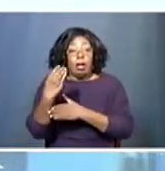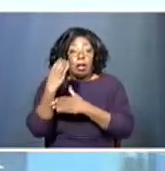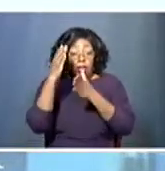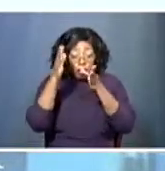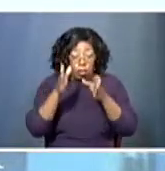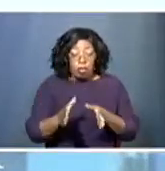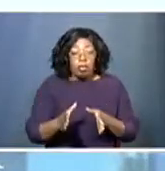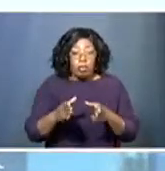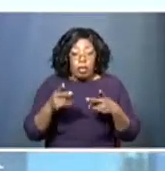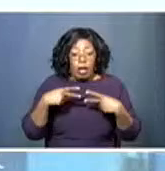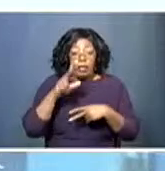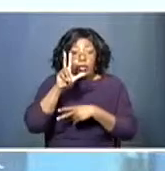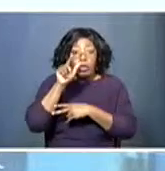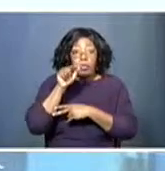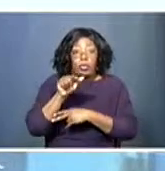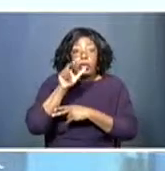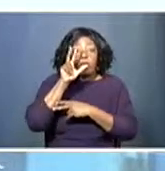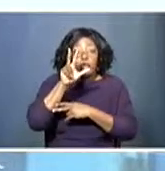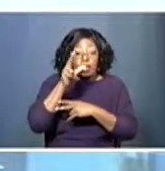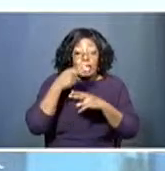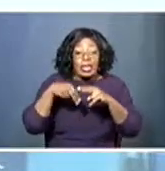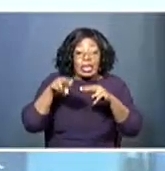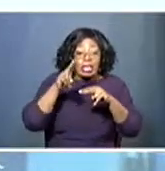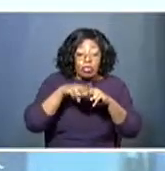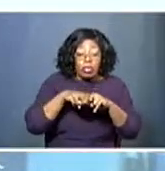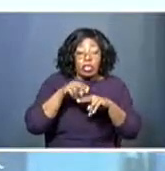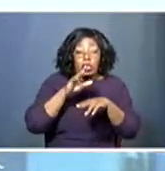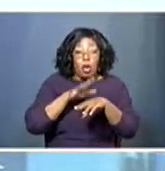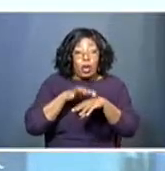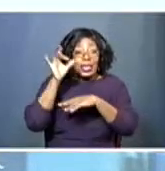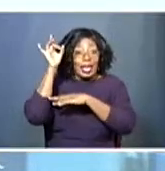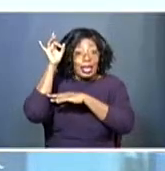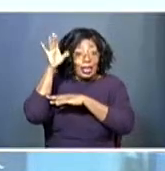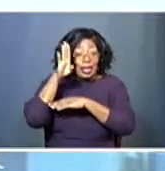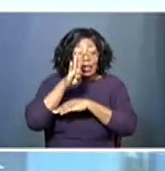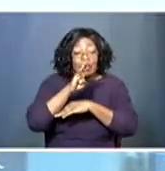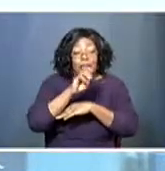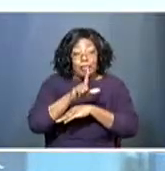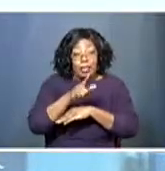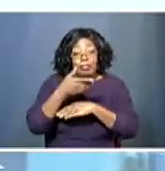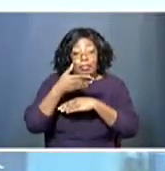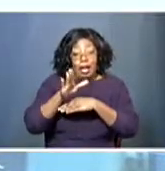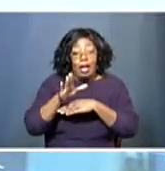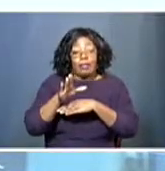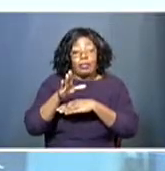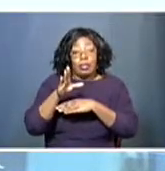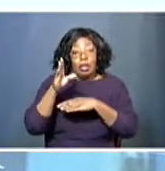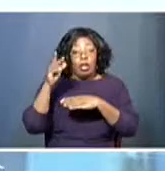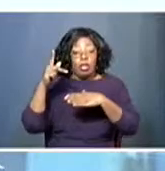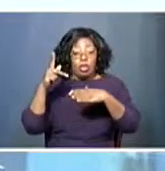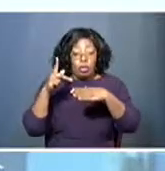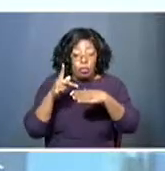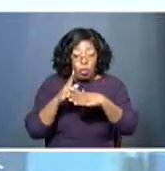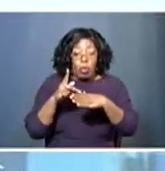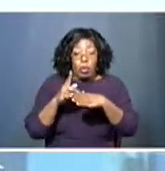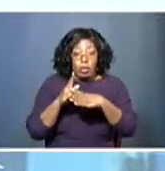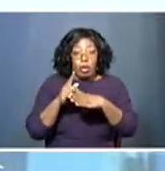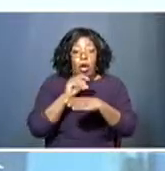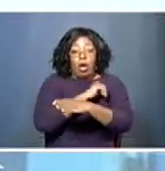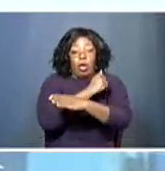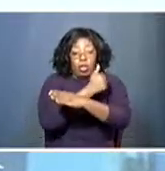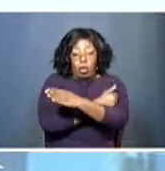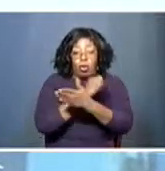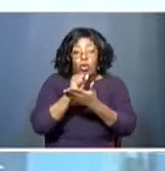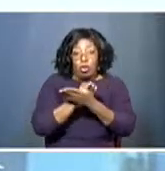will be hit with a 3.3% increase on their power bills following the Grand Bahama Port Authority approval of the